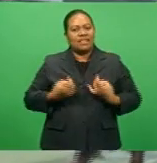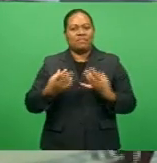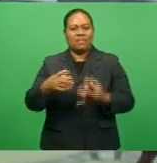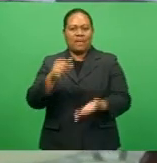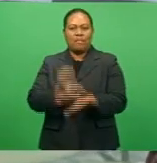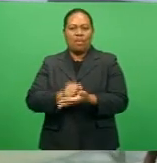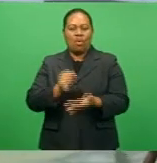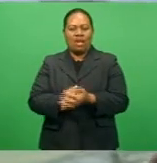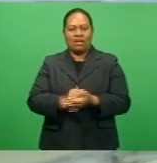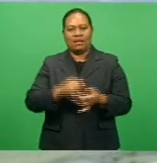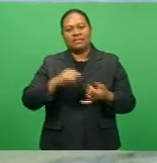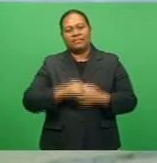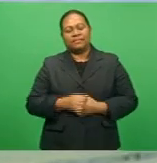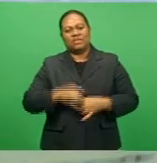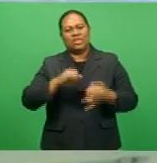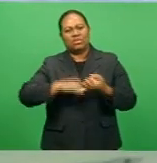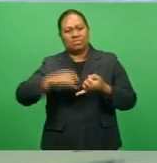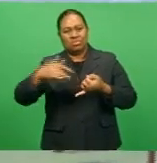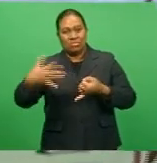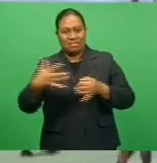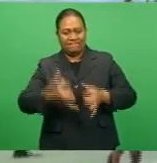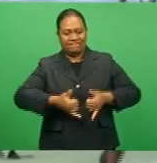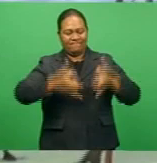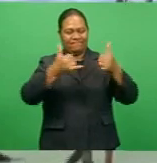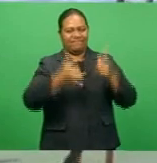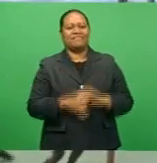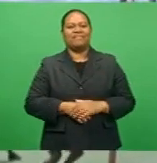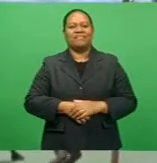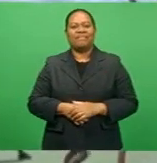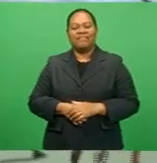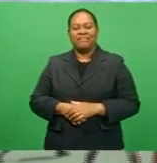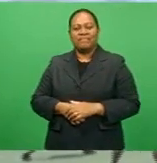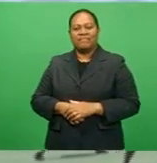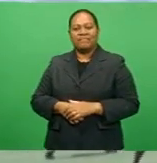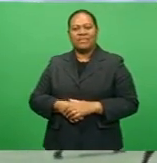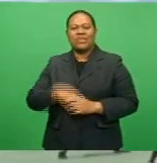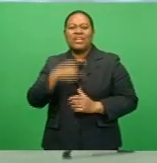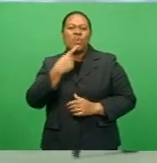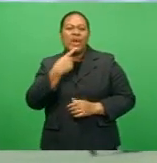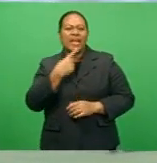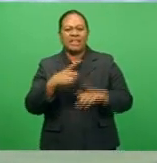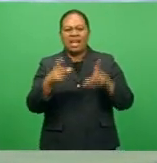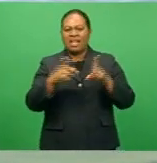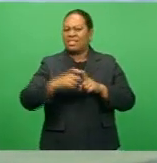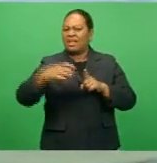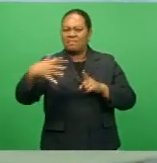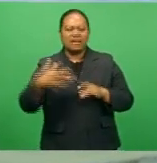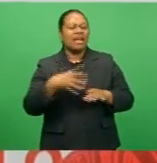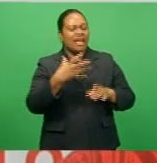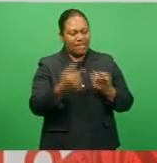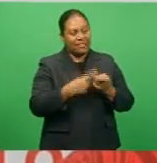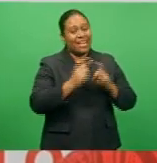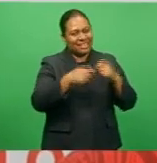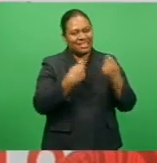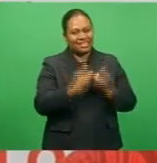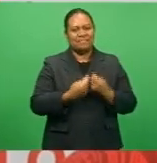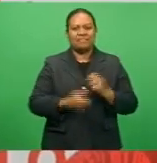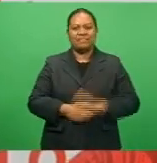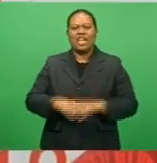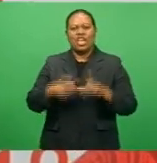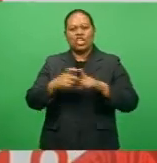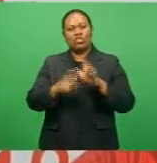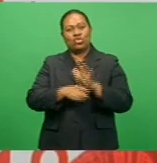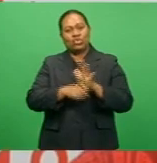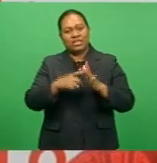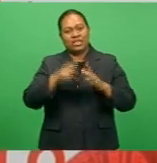Schooner Bowl competition, as well as their counterparts, the Red Diamonds. We have teams like Drifters, a